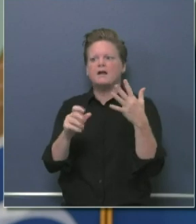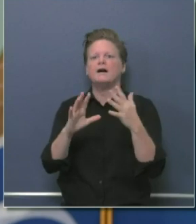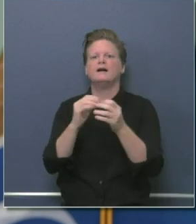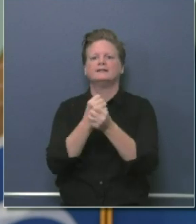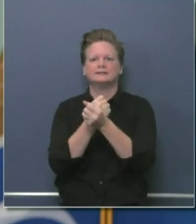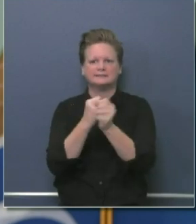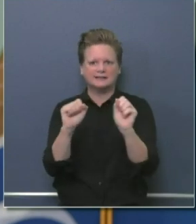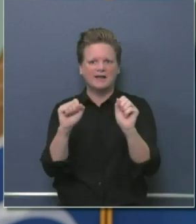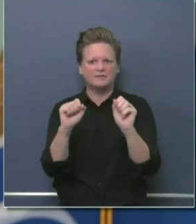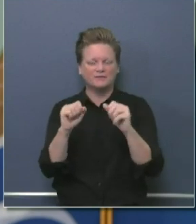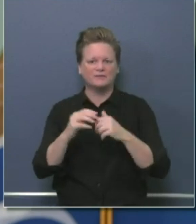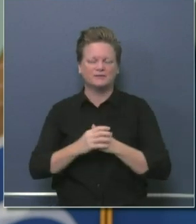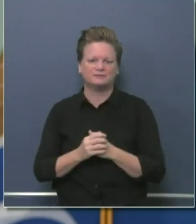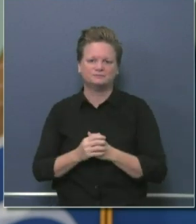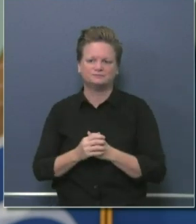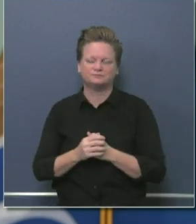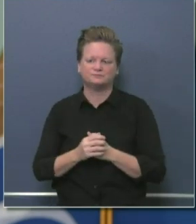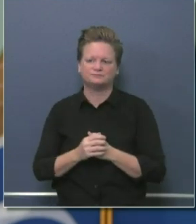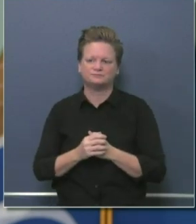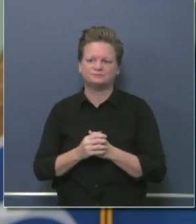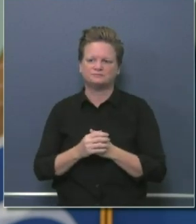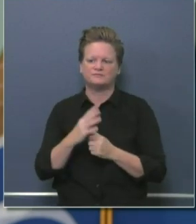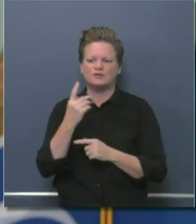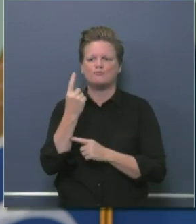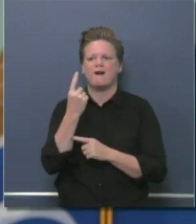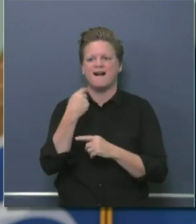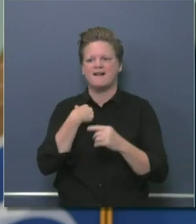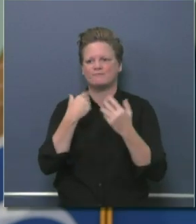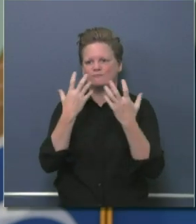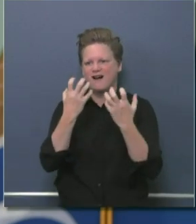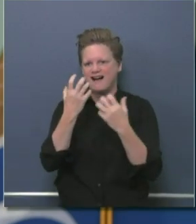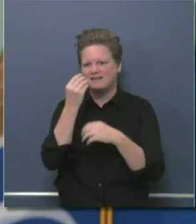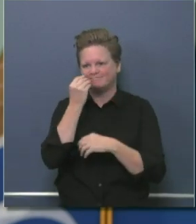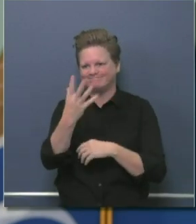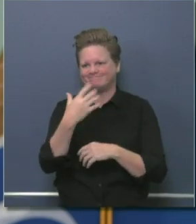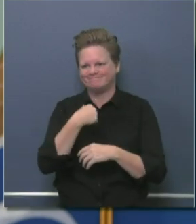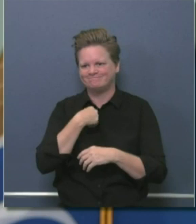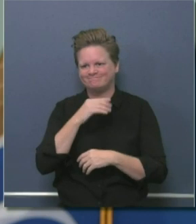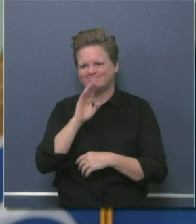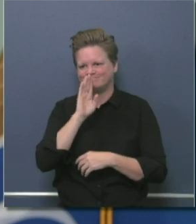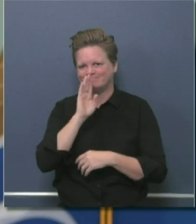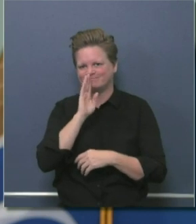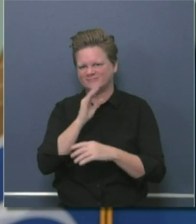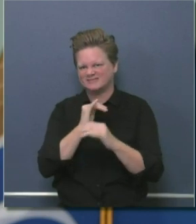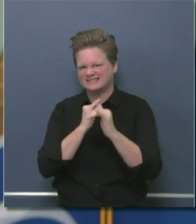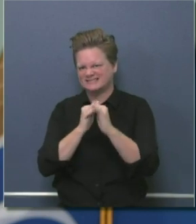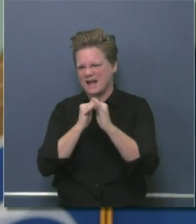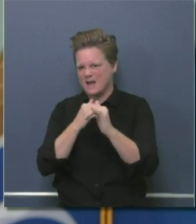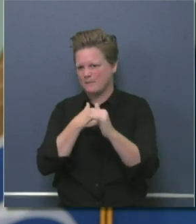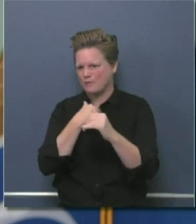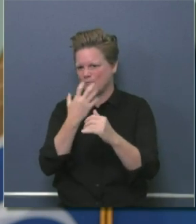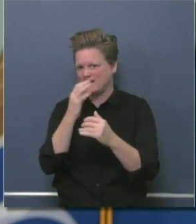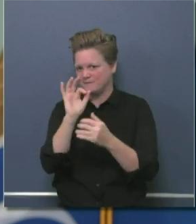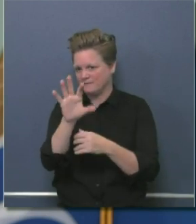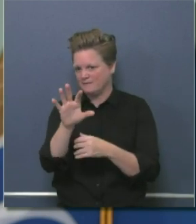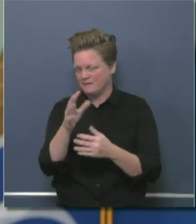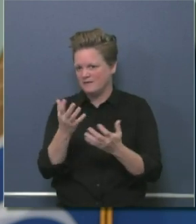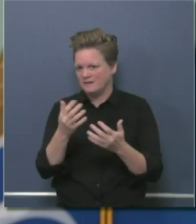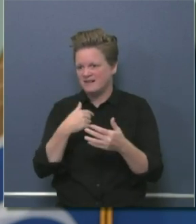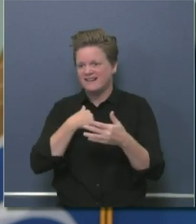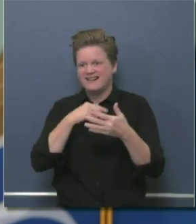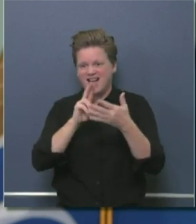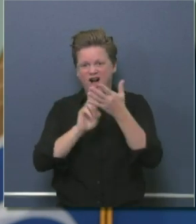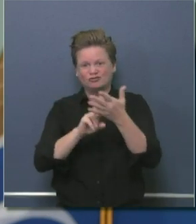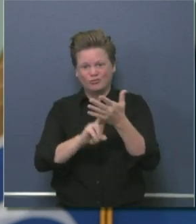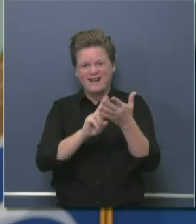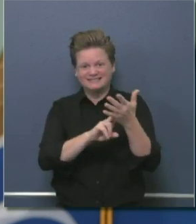one thing that I have been a little frustrated by, and I know all of you have as well, a lot of these contracts haven't been made